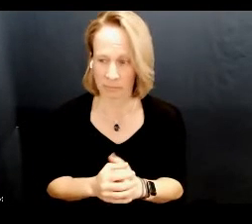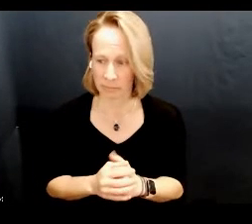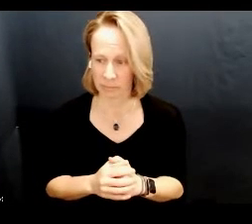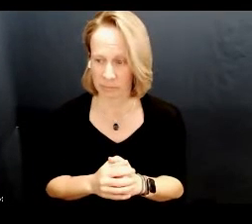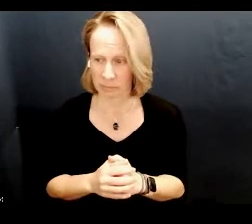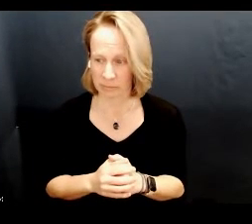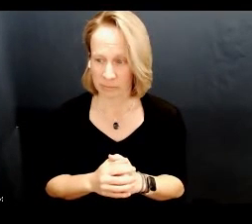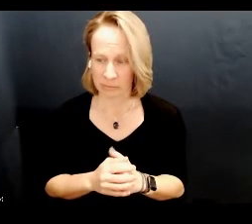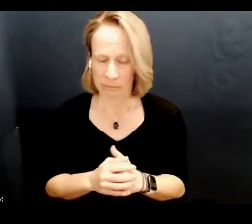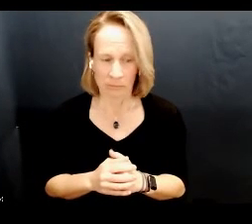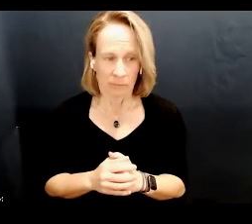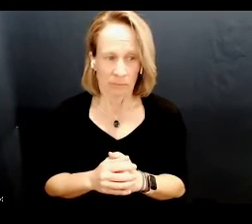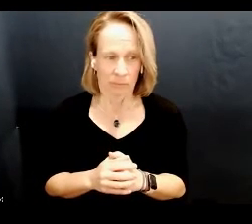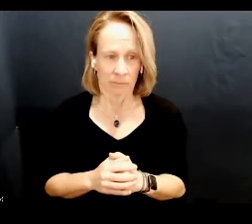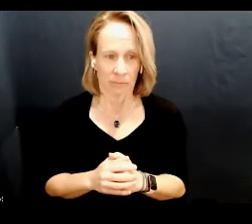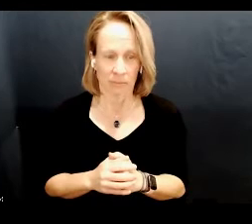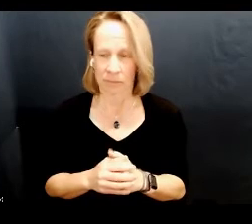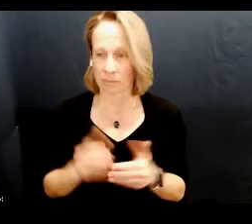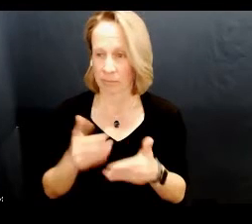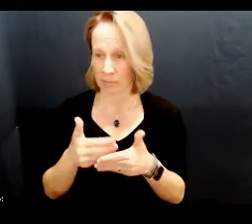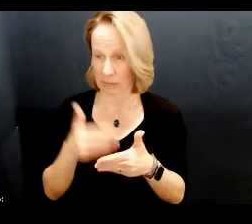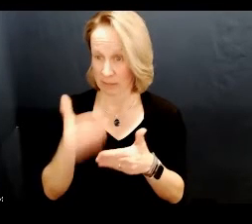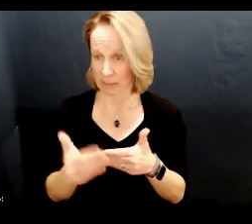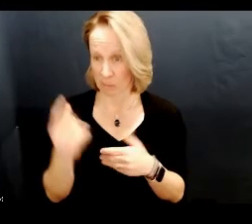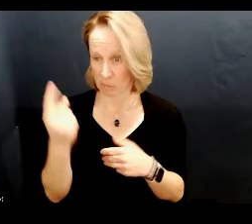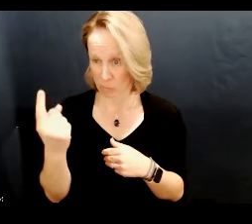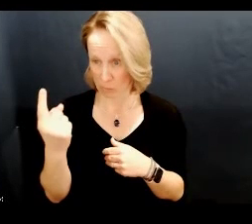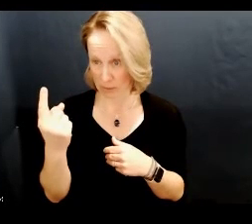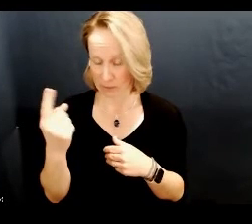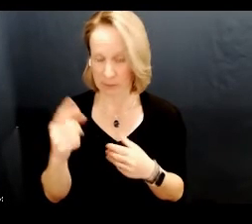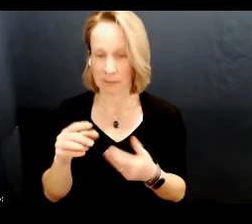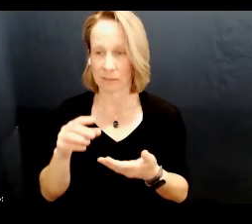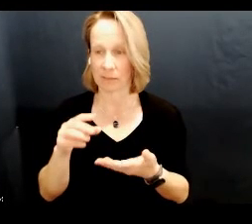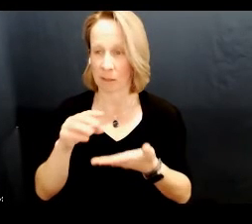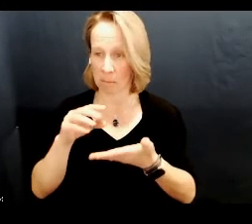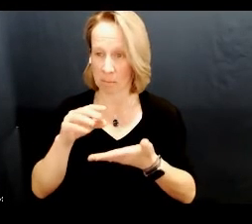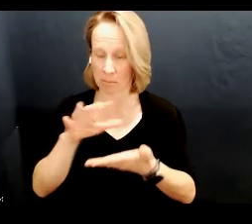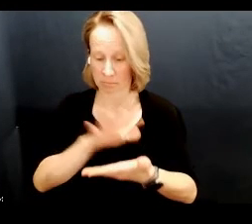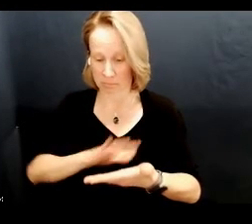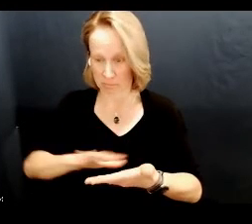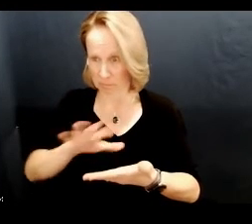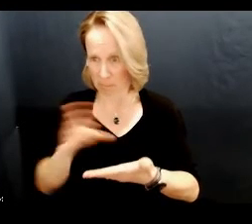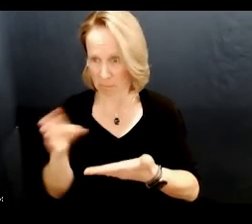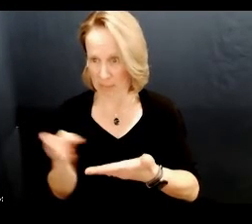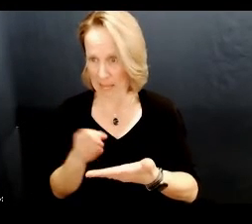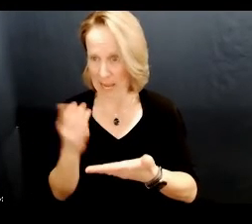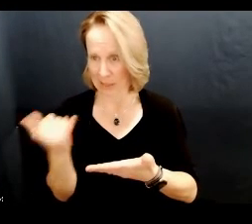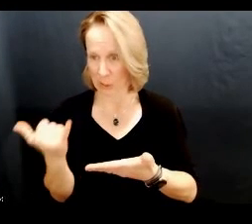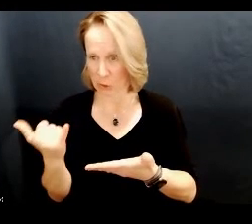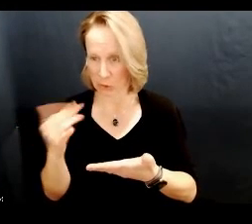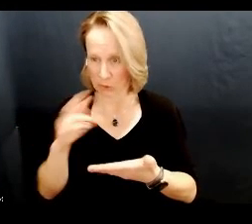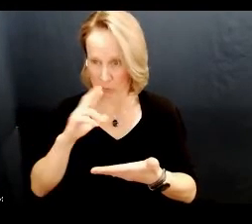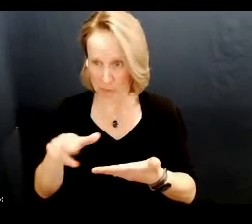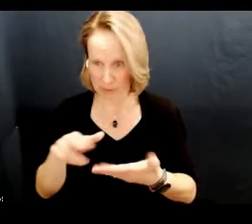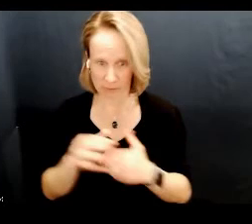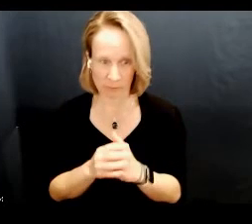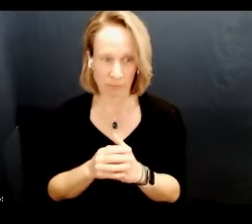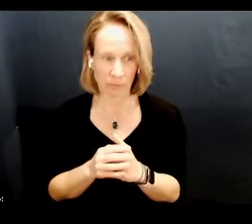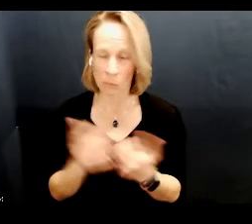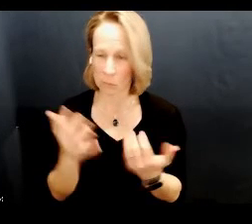So step one, map the current response. And so when we're talking about this, we want to map the response as it